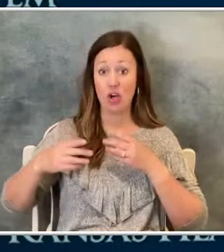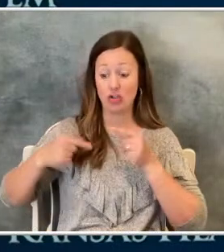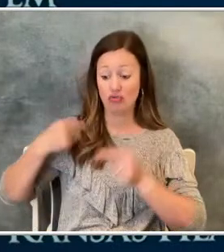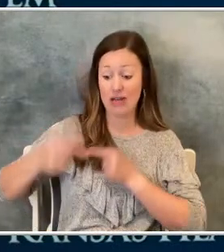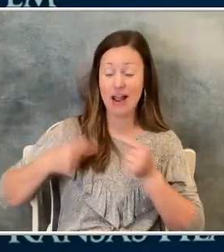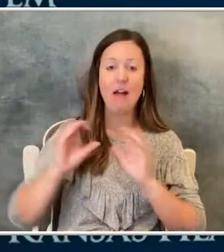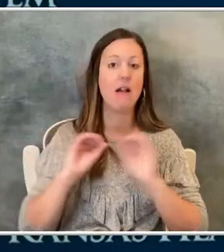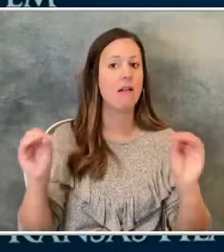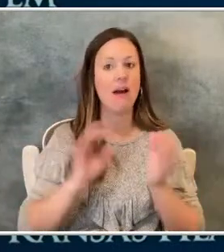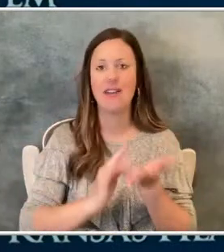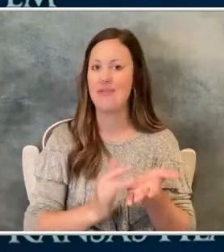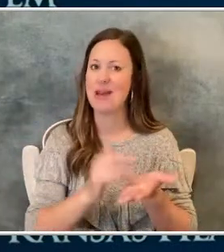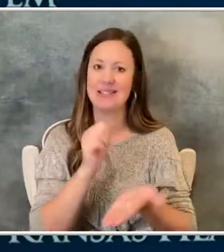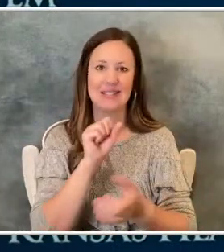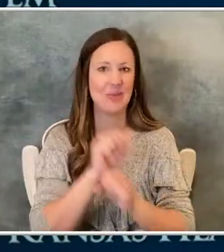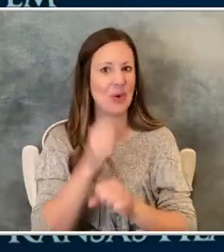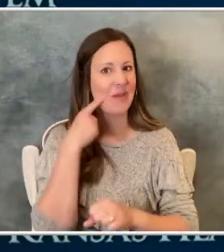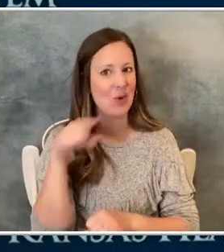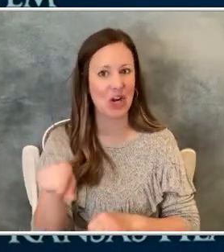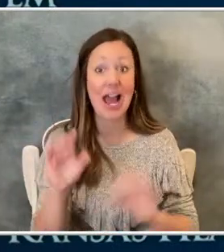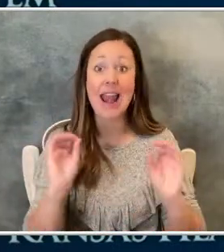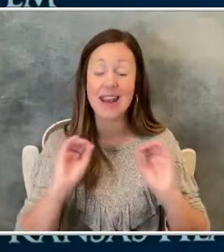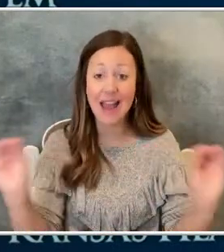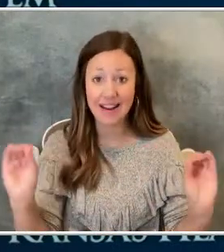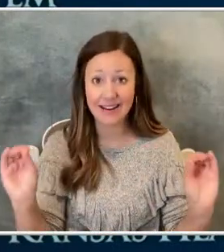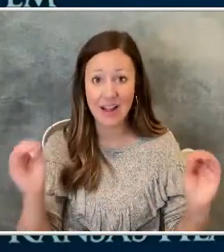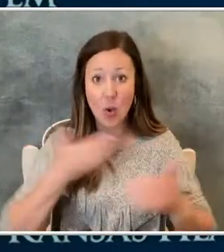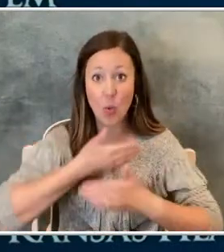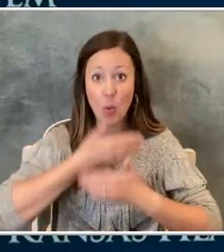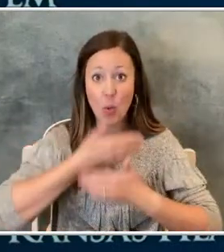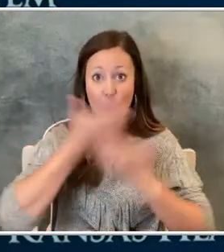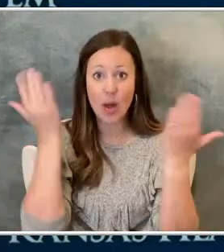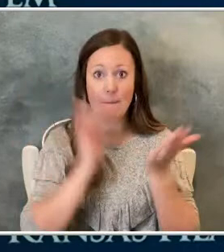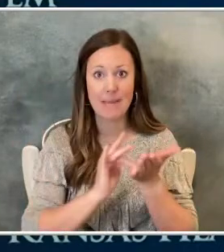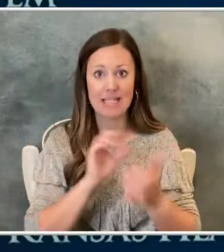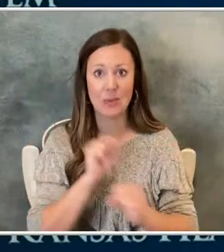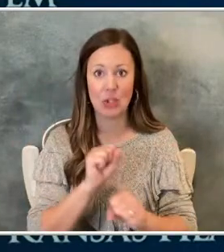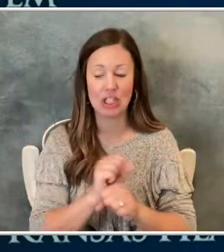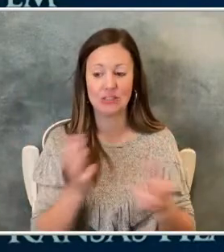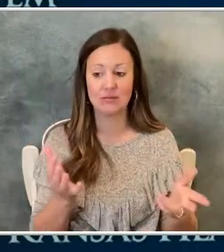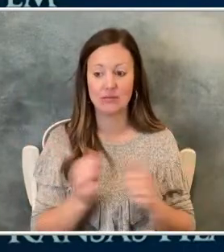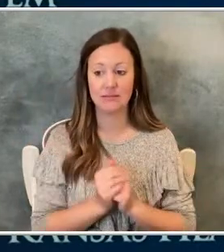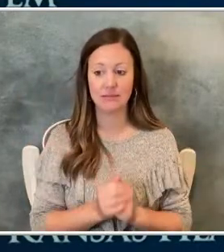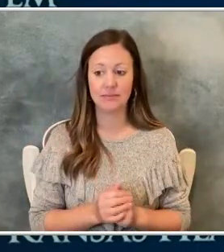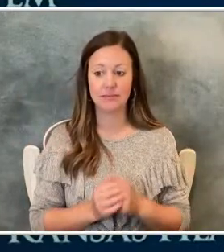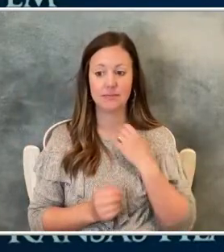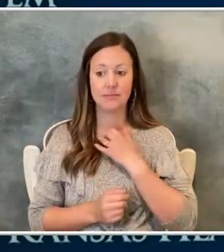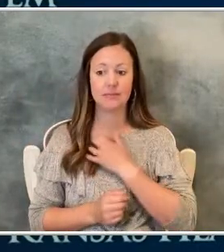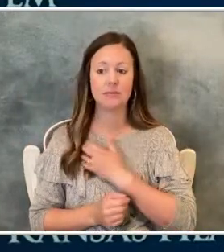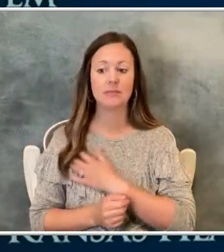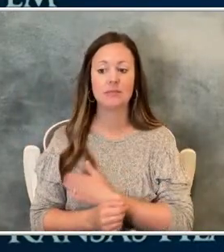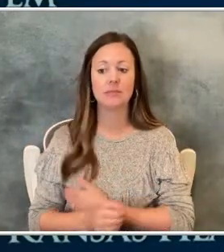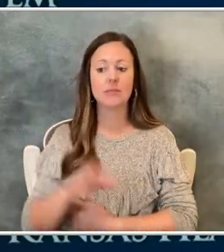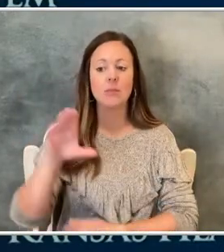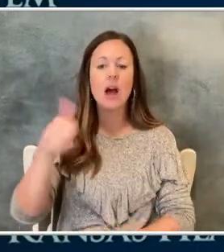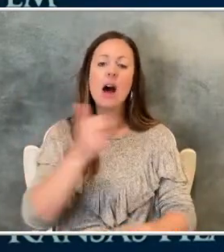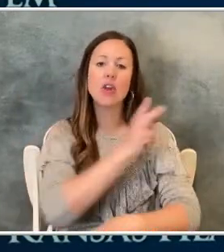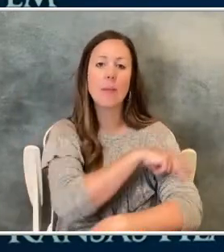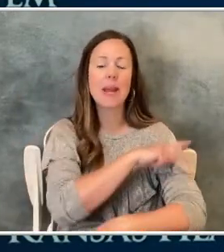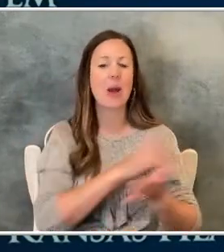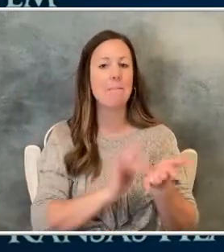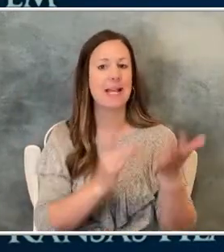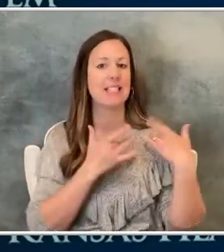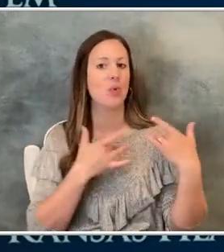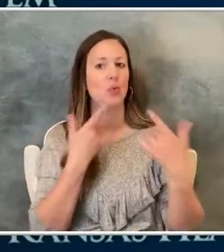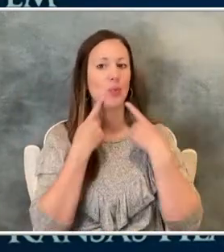medications worked at all. None of them did. Other FH patients, a lot of the medications can work. And there's a whole variety of